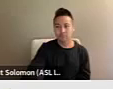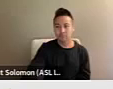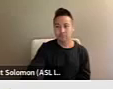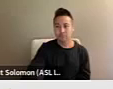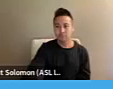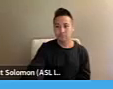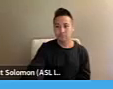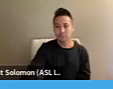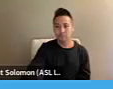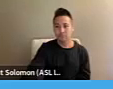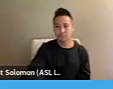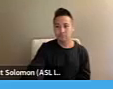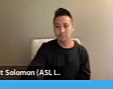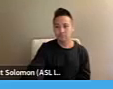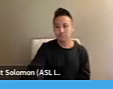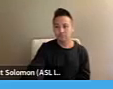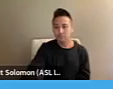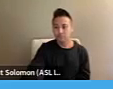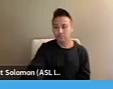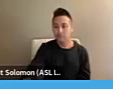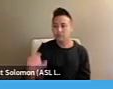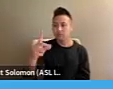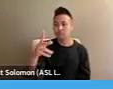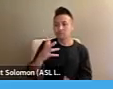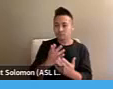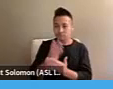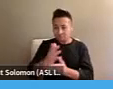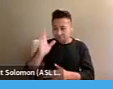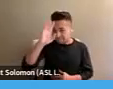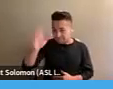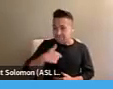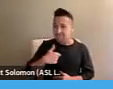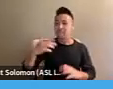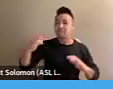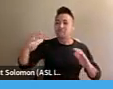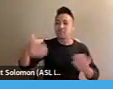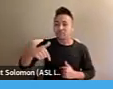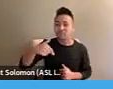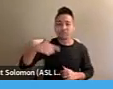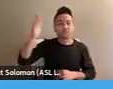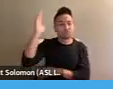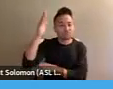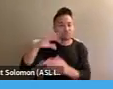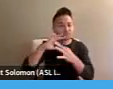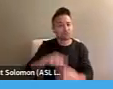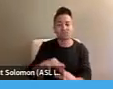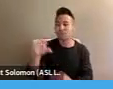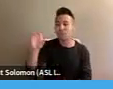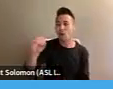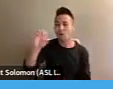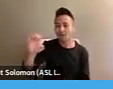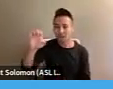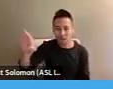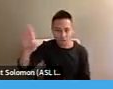All right. So, hi, and welcome to my presentation about OER. So I want to